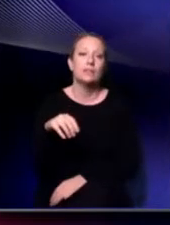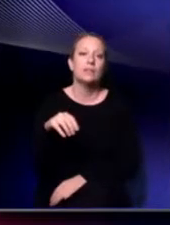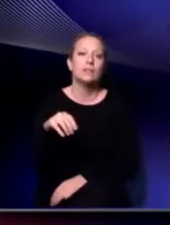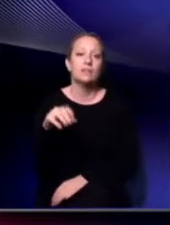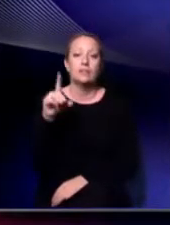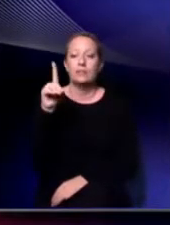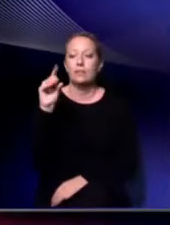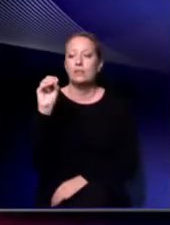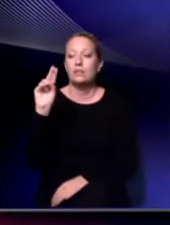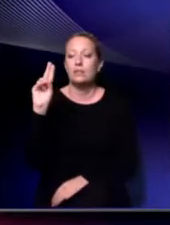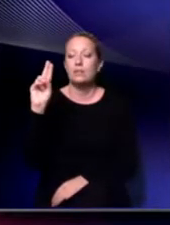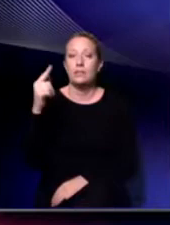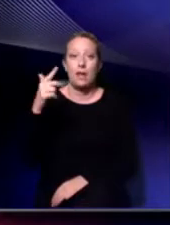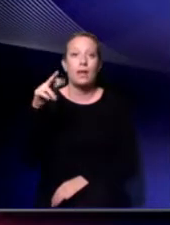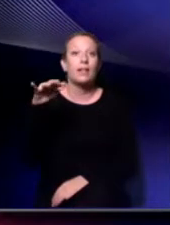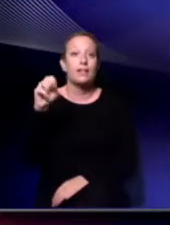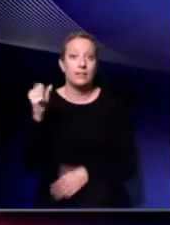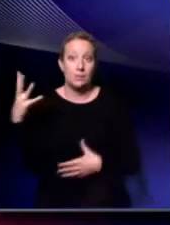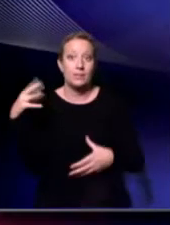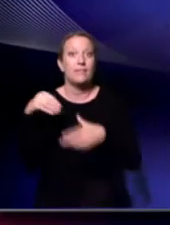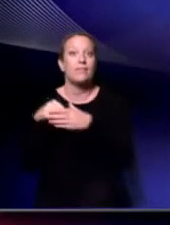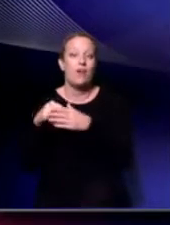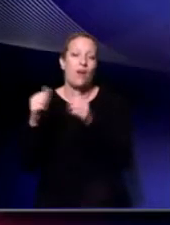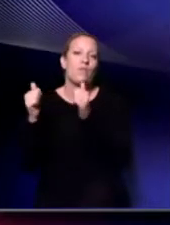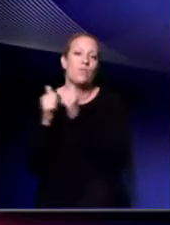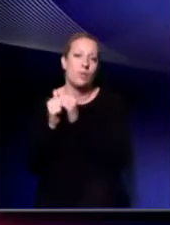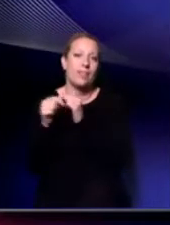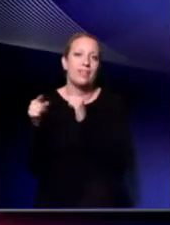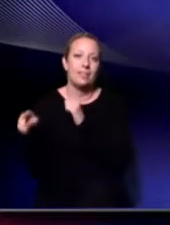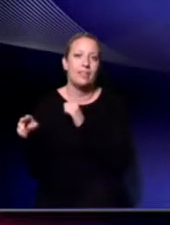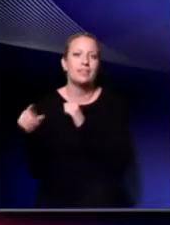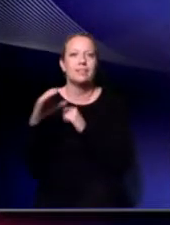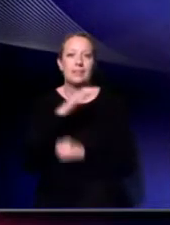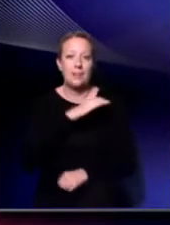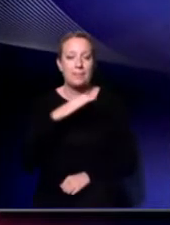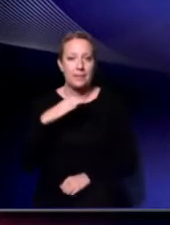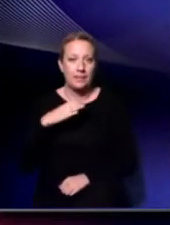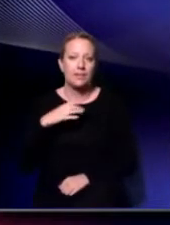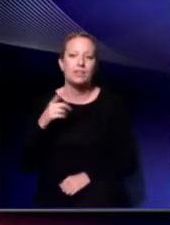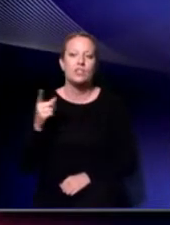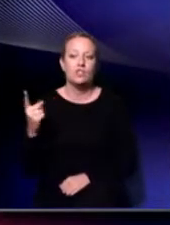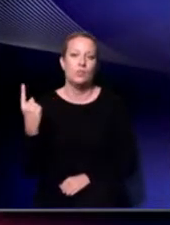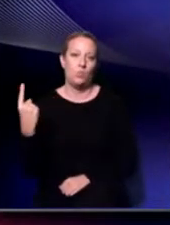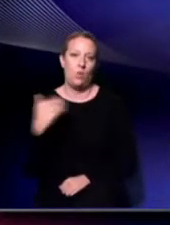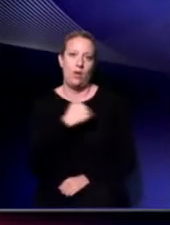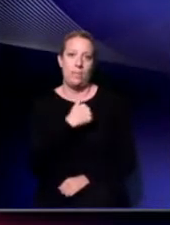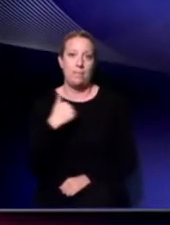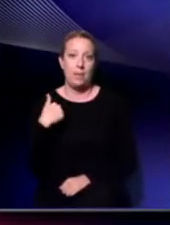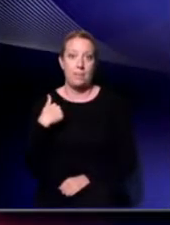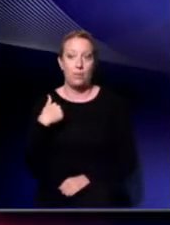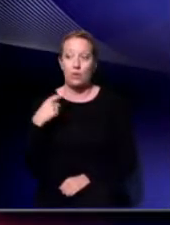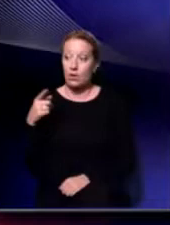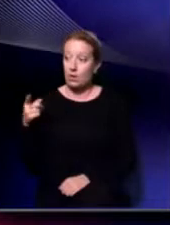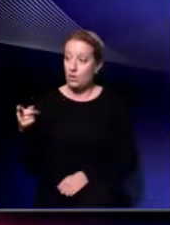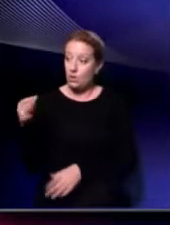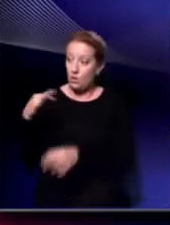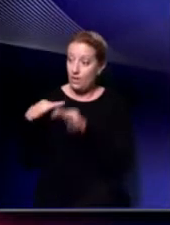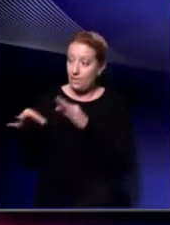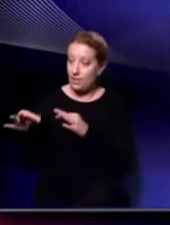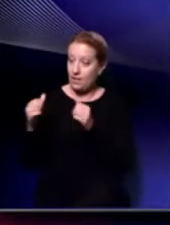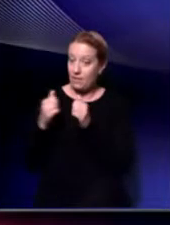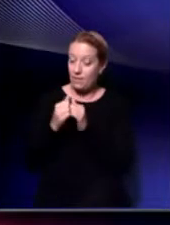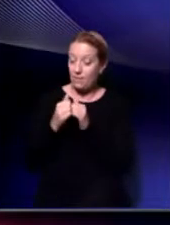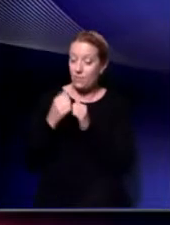illustrious subcommittee. She was one of the serving members, so if you were going to fill in for her. I would love to. Thank you for